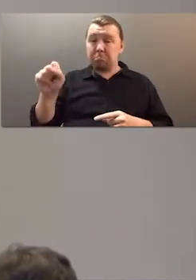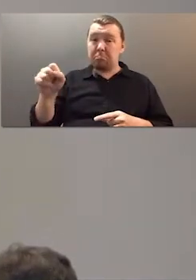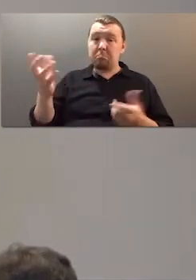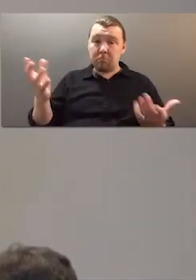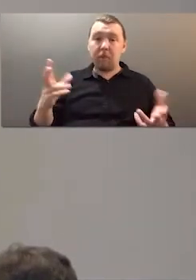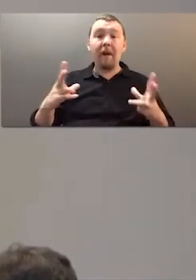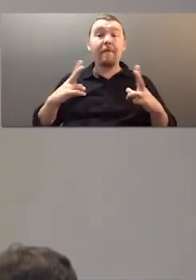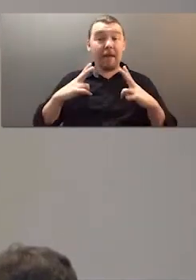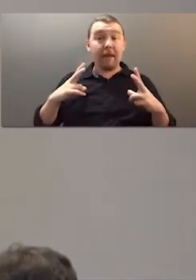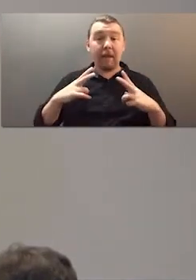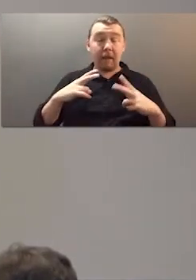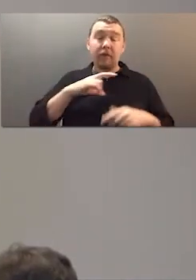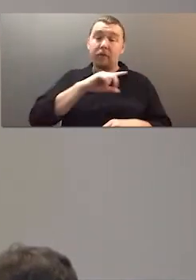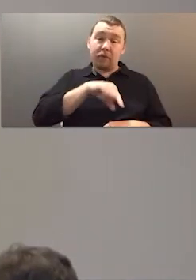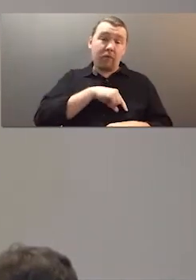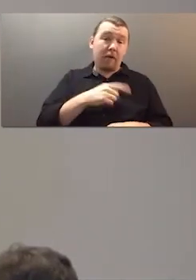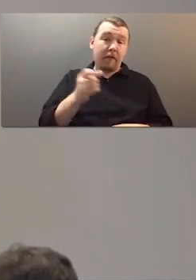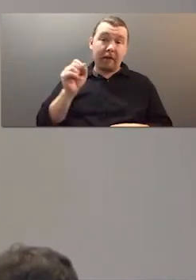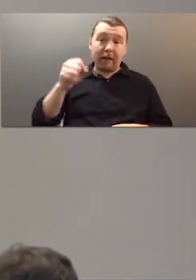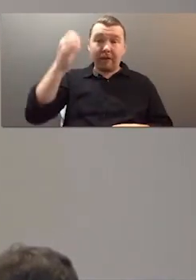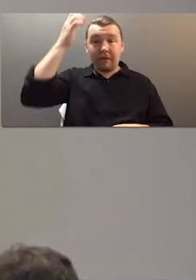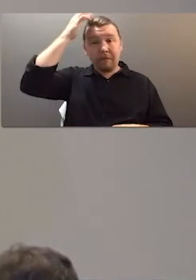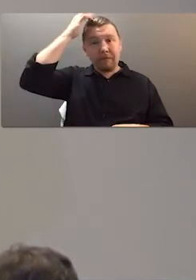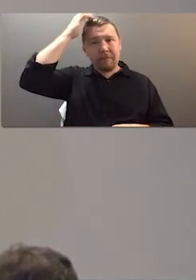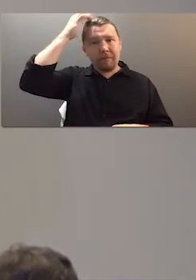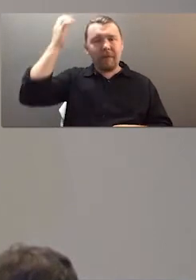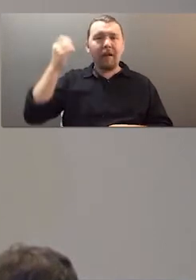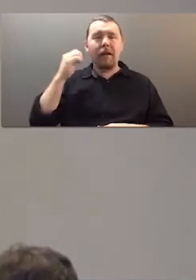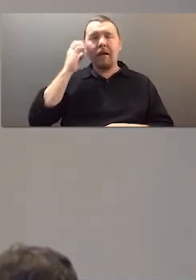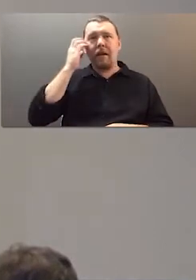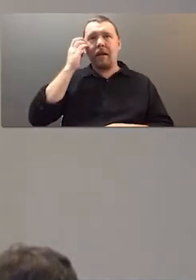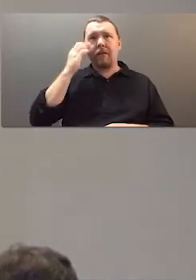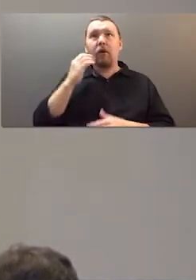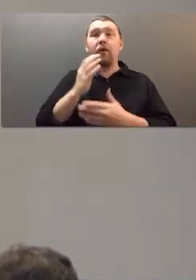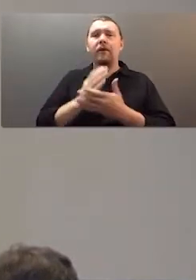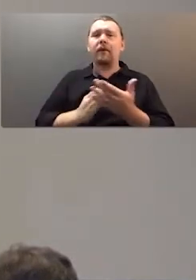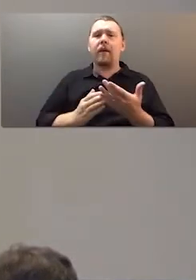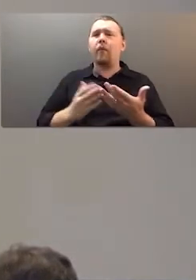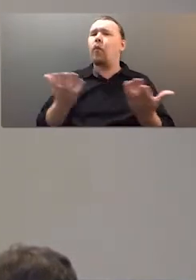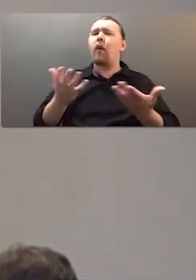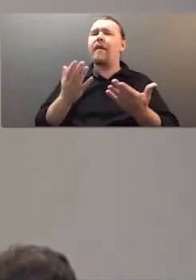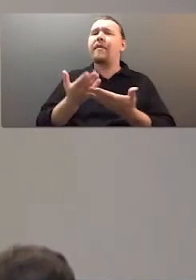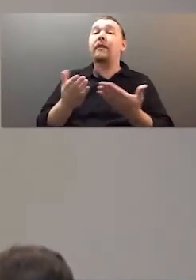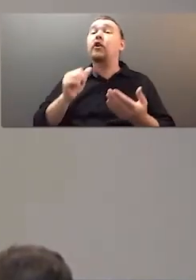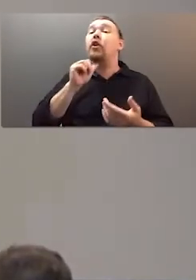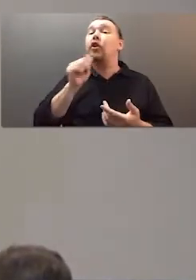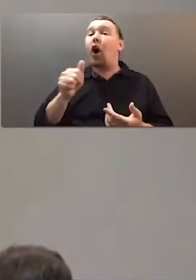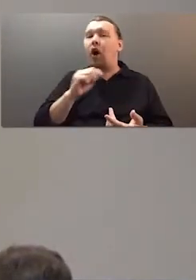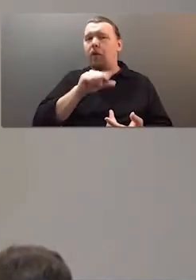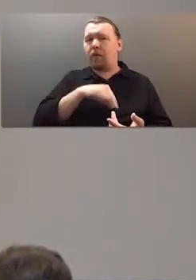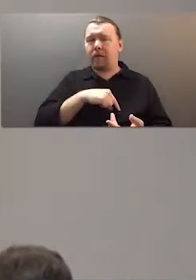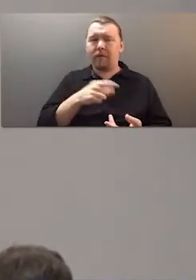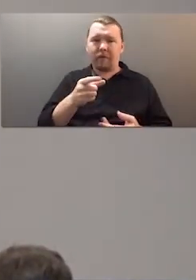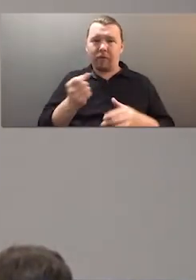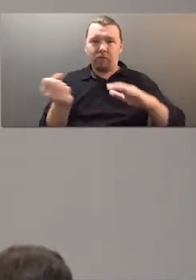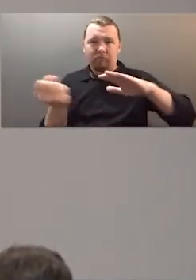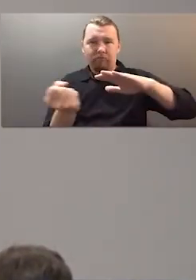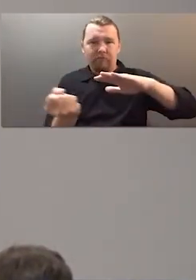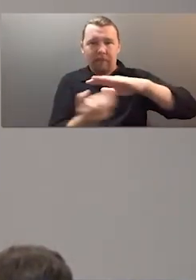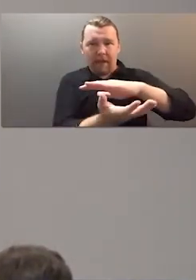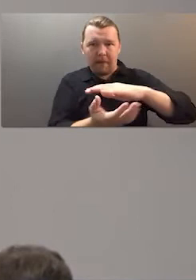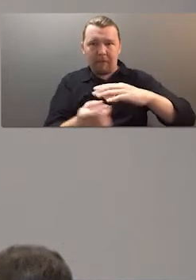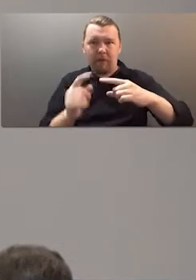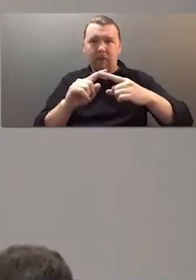so vacations would be a count. We got some pushback, okay, what things are not qualified? But most likely if you're using the money to gamble,